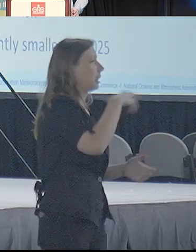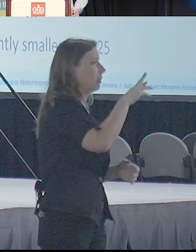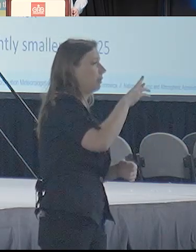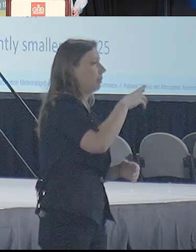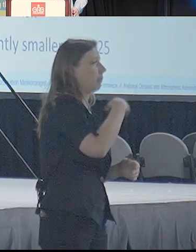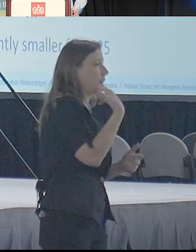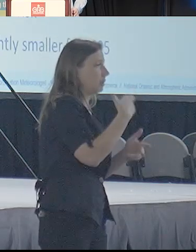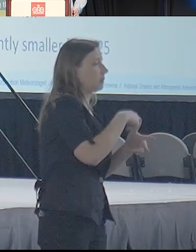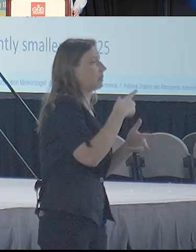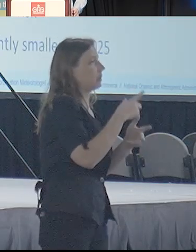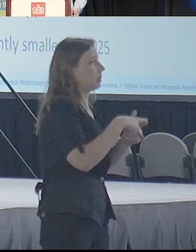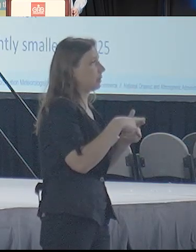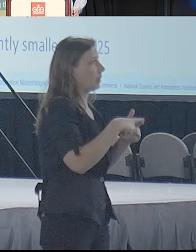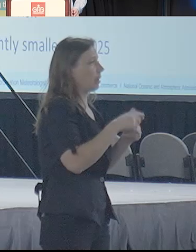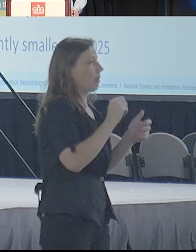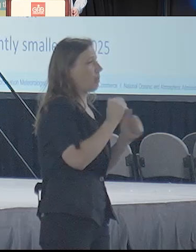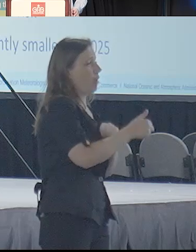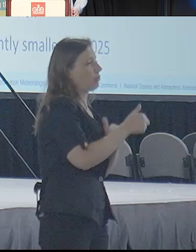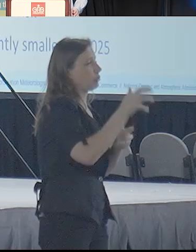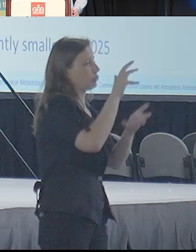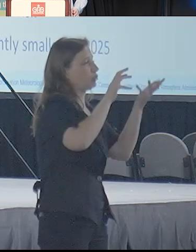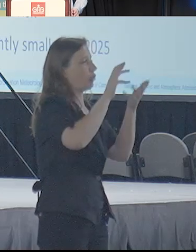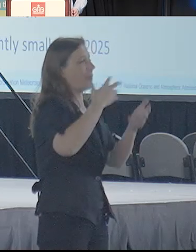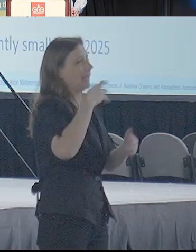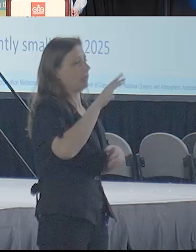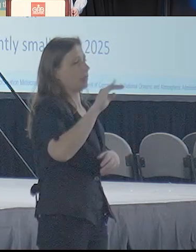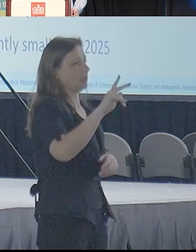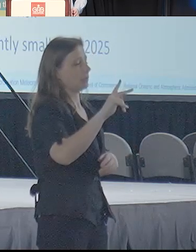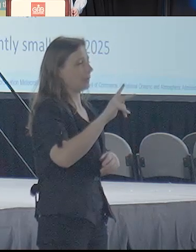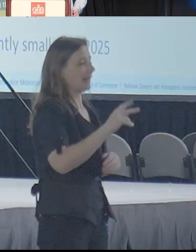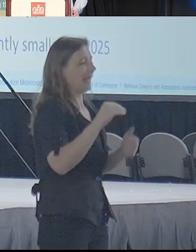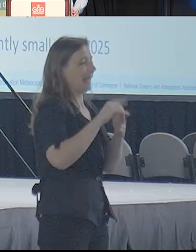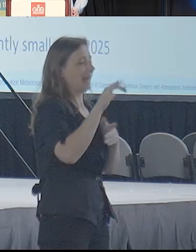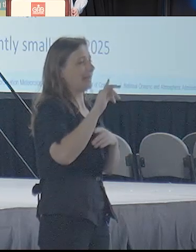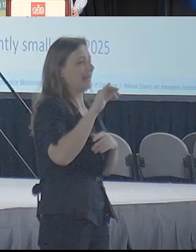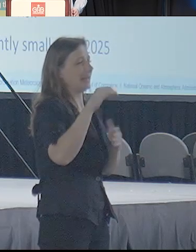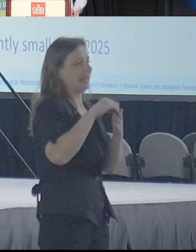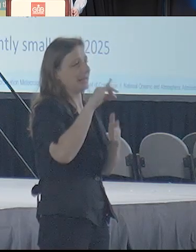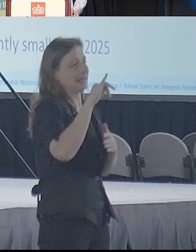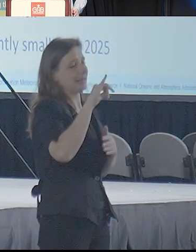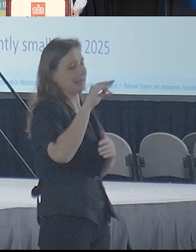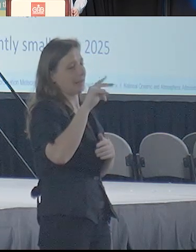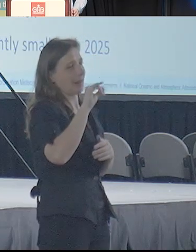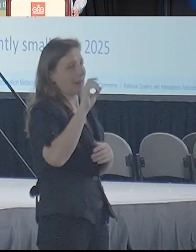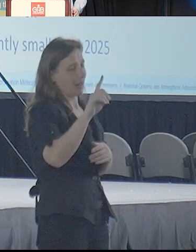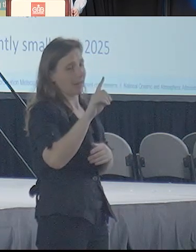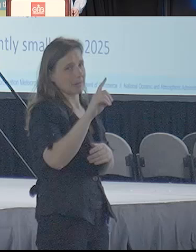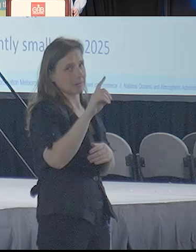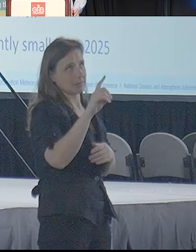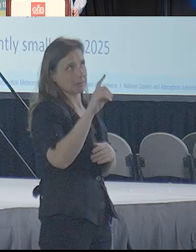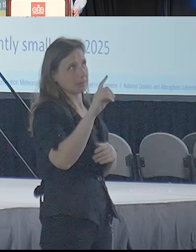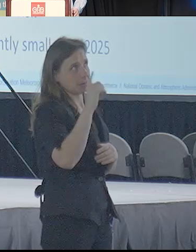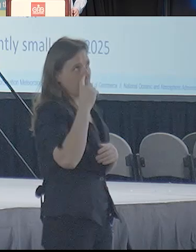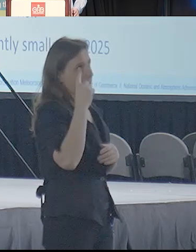being used for the post-storm heat risk, but the inland watches and warnings on the cone graphic, and I think in the previous session